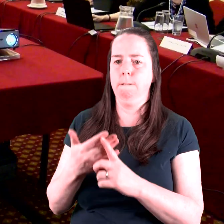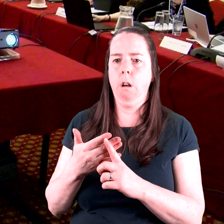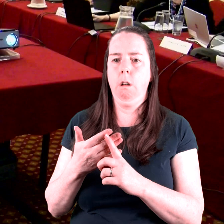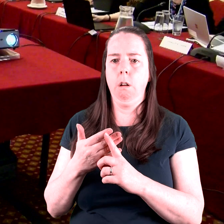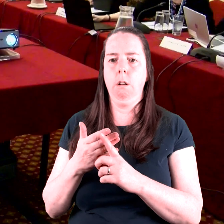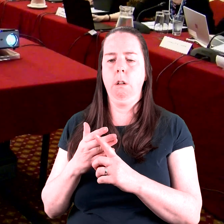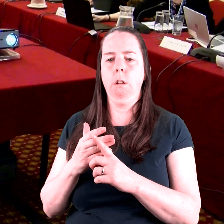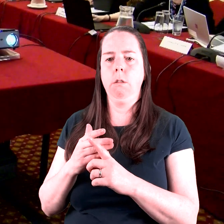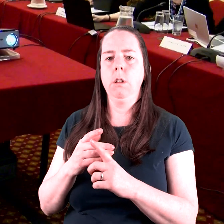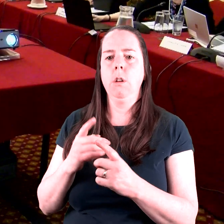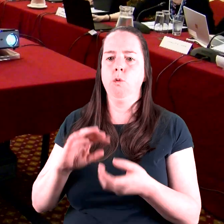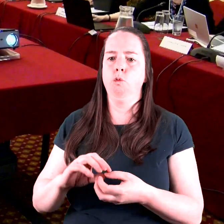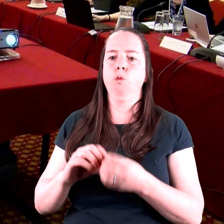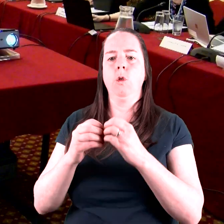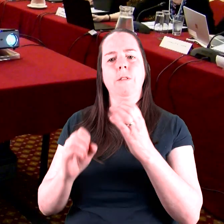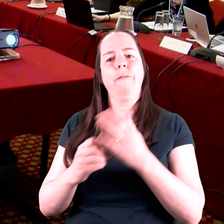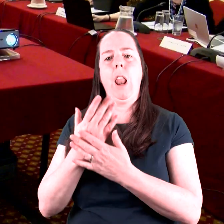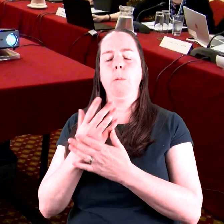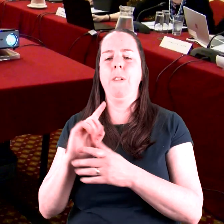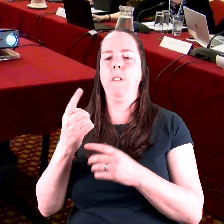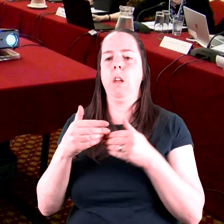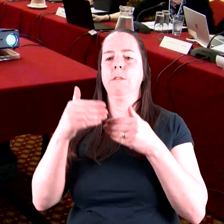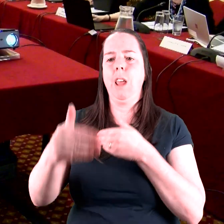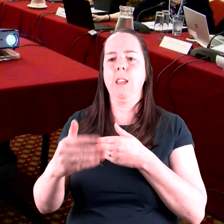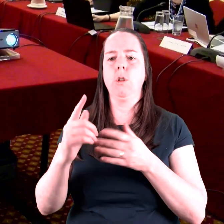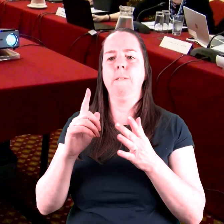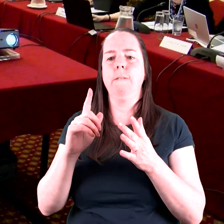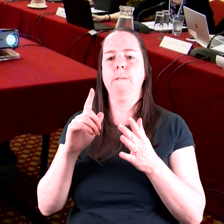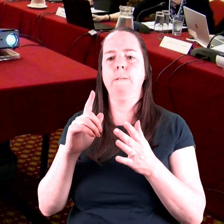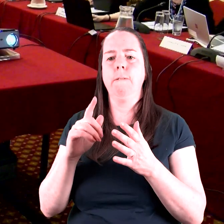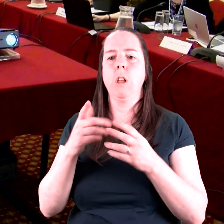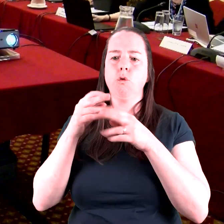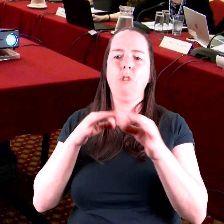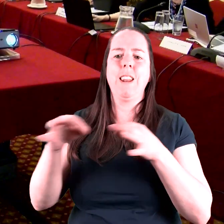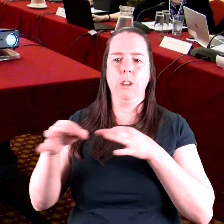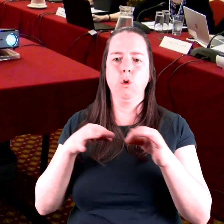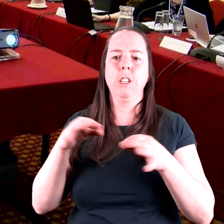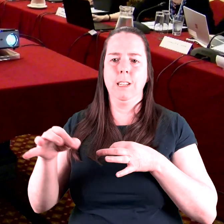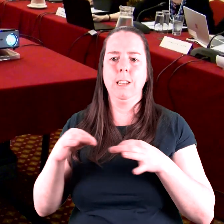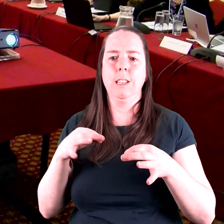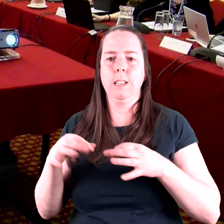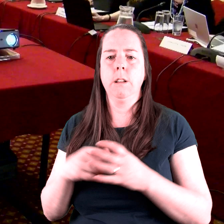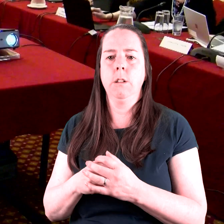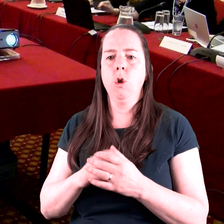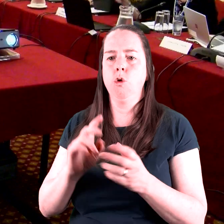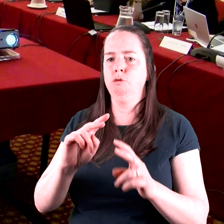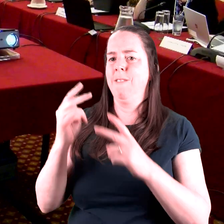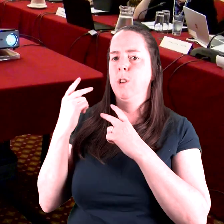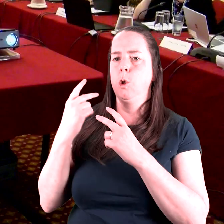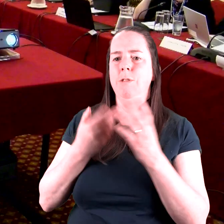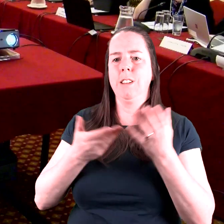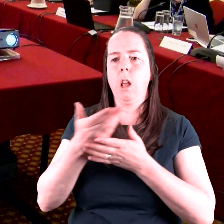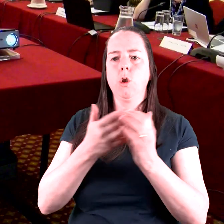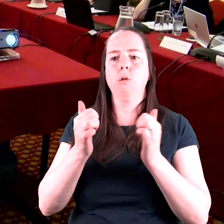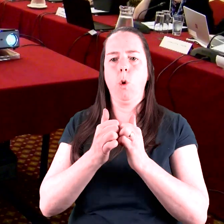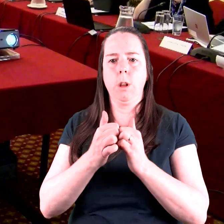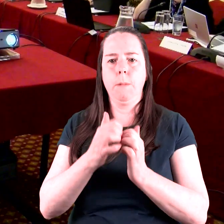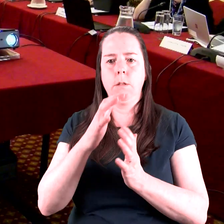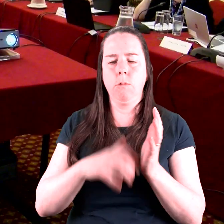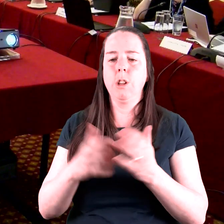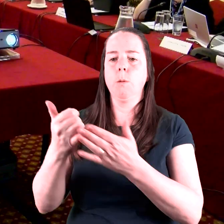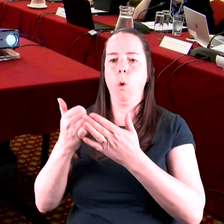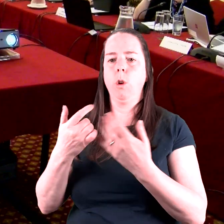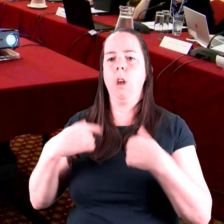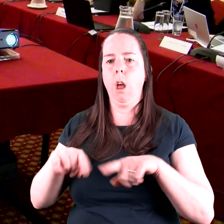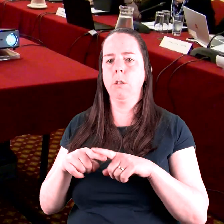been undertaken so far to develop this first stage of the integrated care strategy, to review the discussion document and